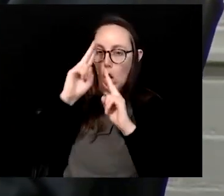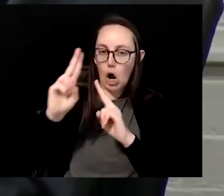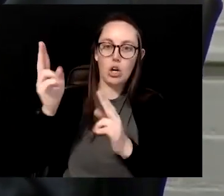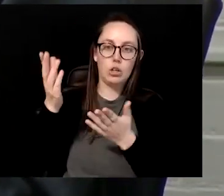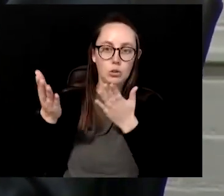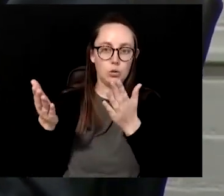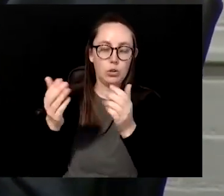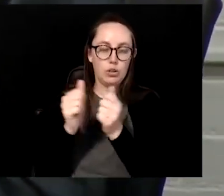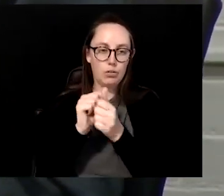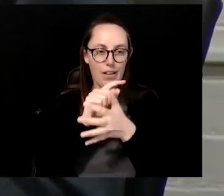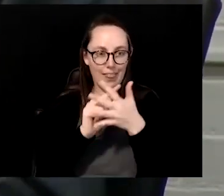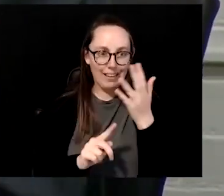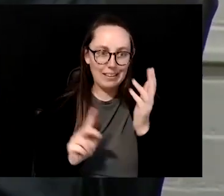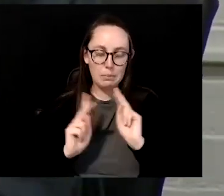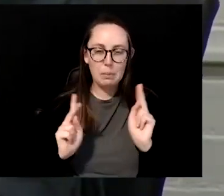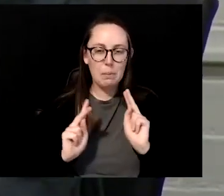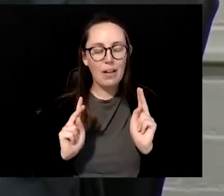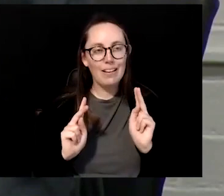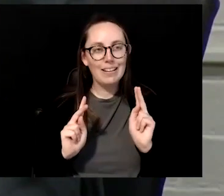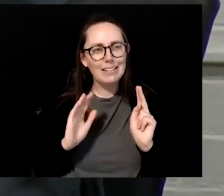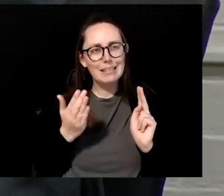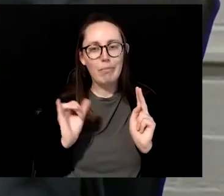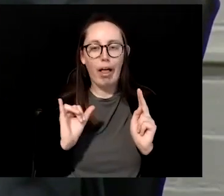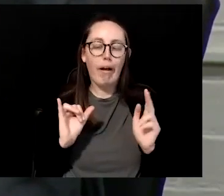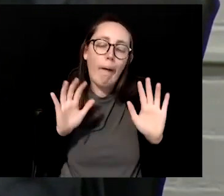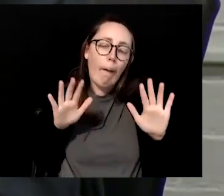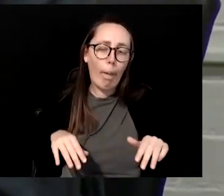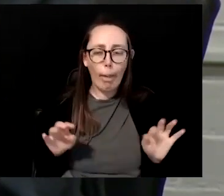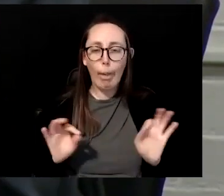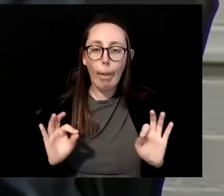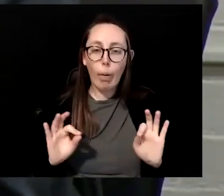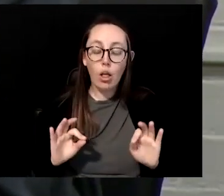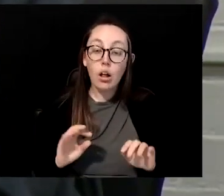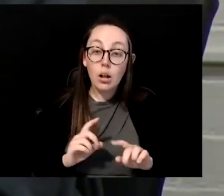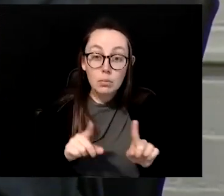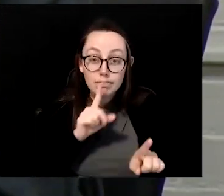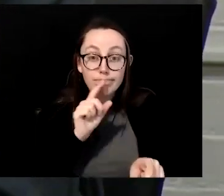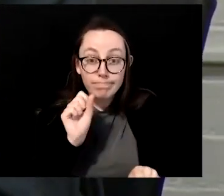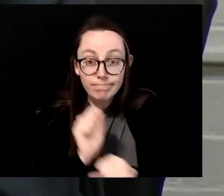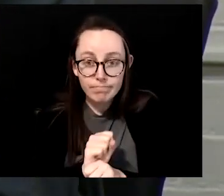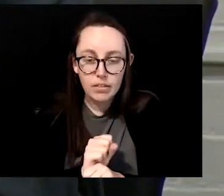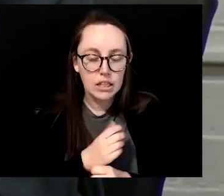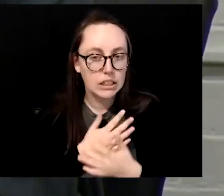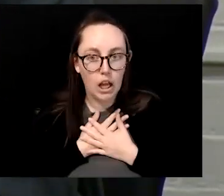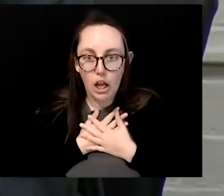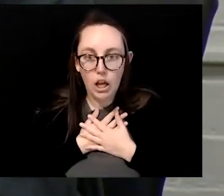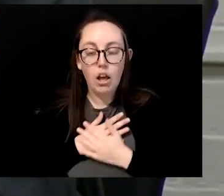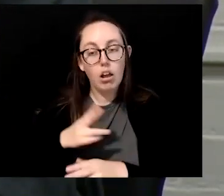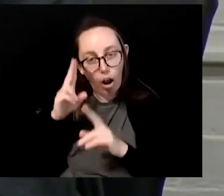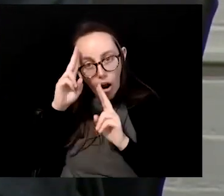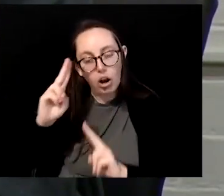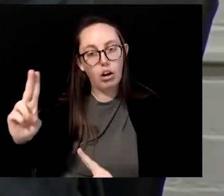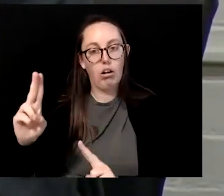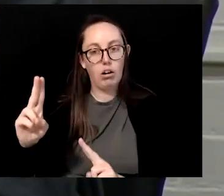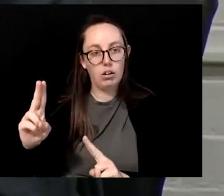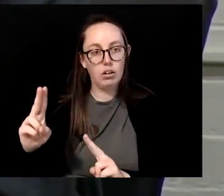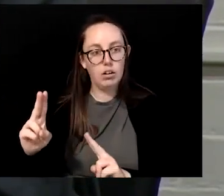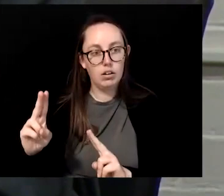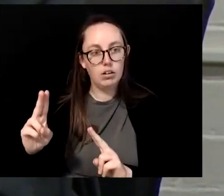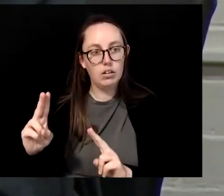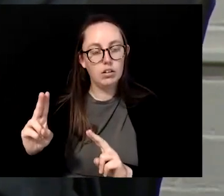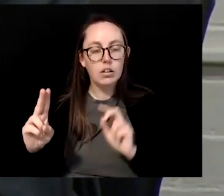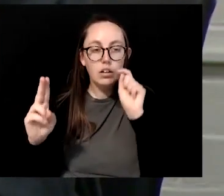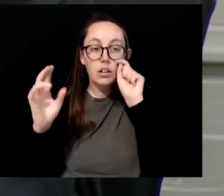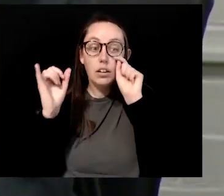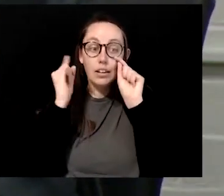I've yet to come up with a better way to describe the experience as anything else but an honor if you're having a decent